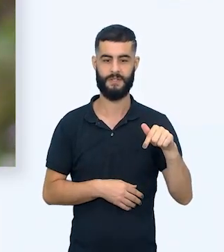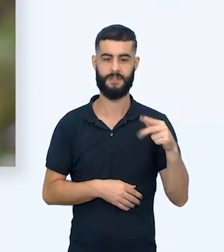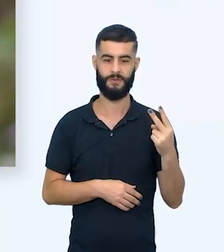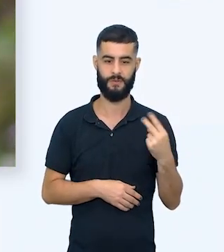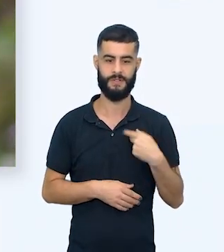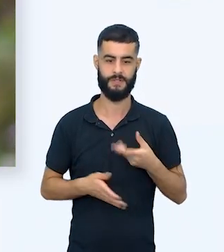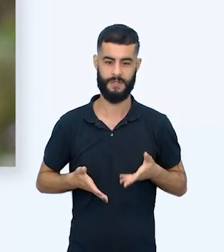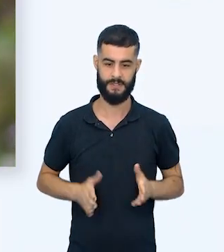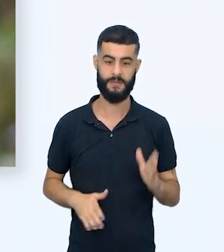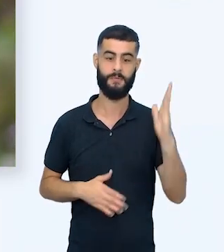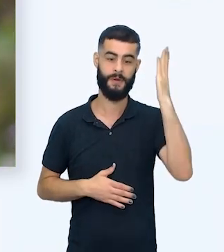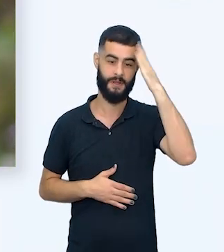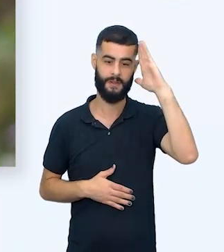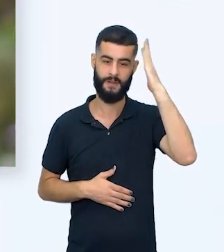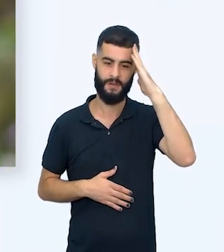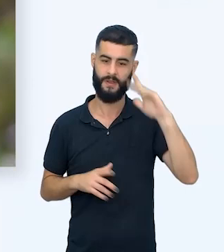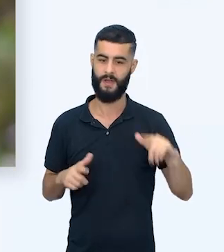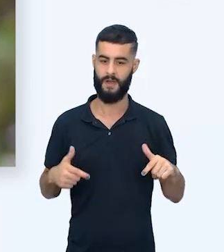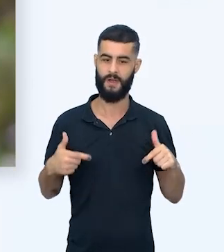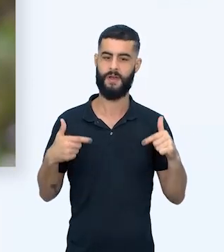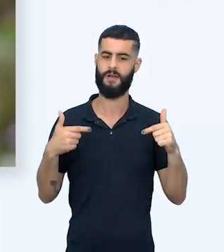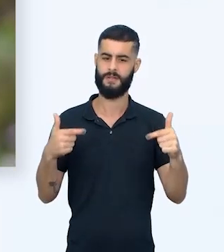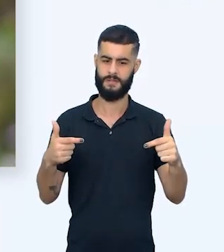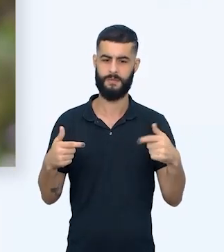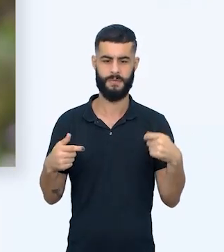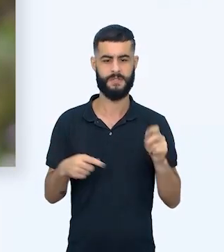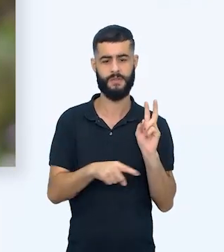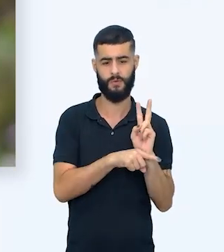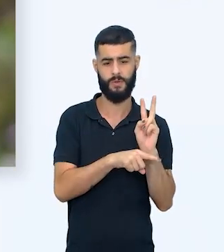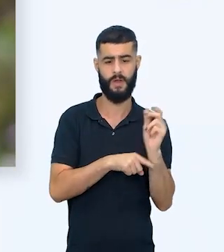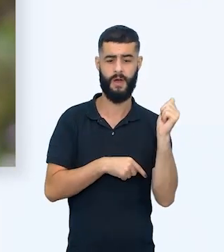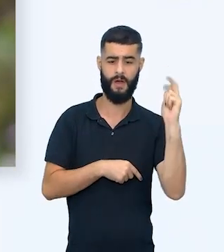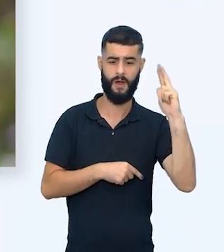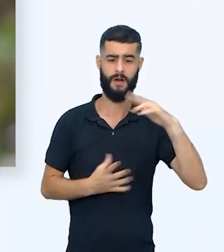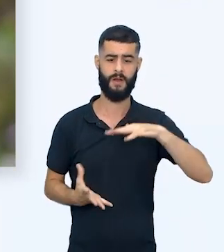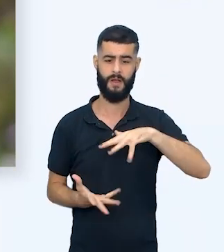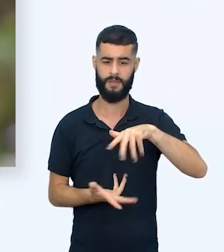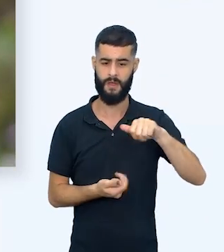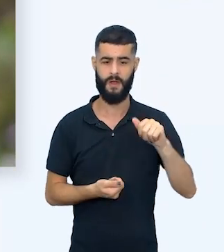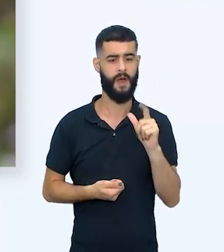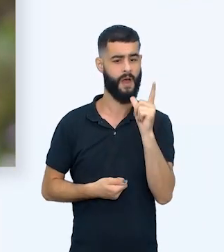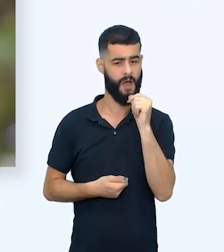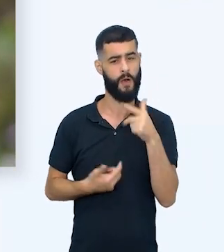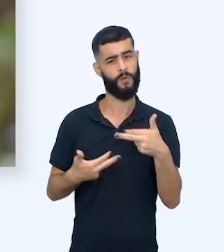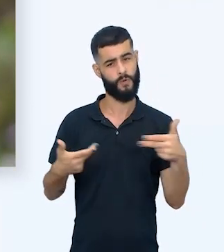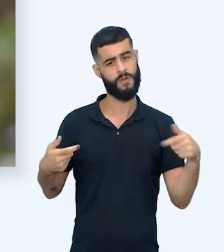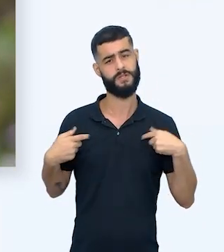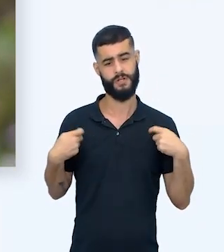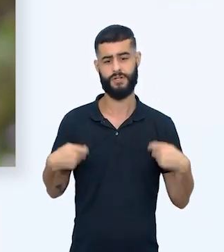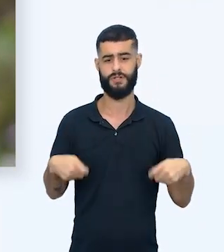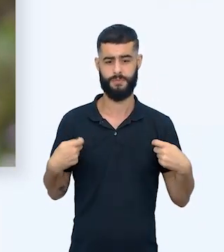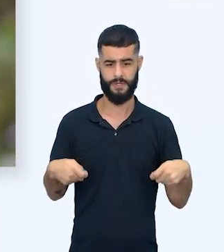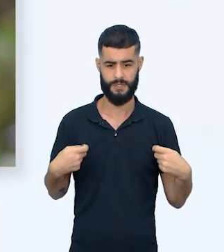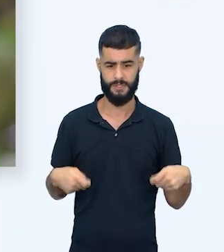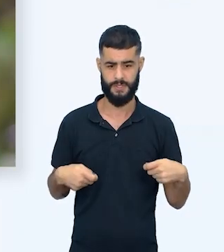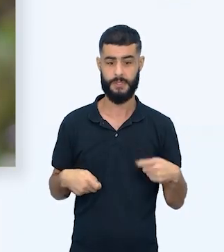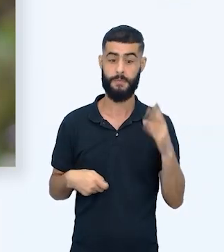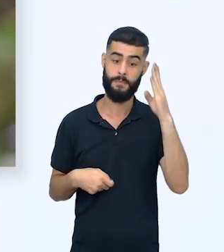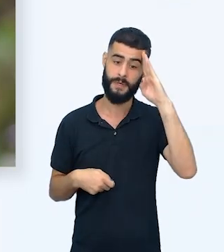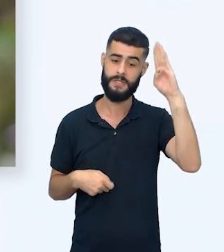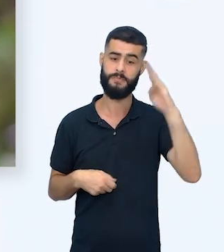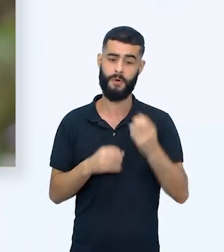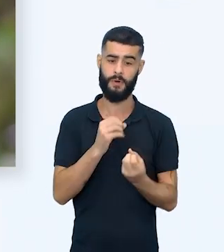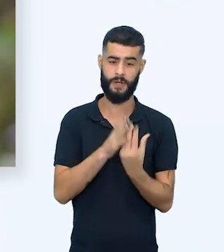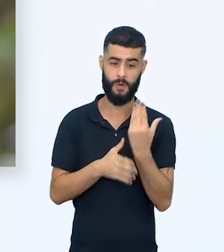of the understanding that we need to stand up to protect the air, the land, water, on which we all depend. It was born out of an